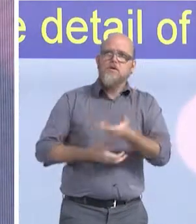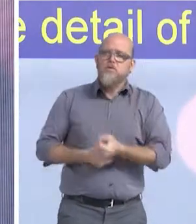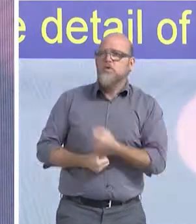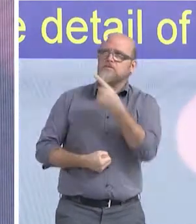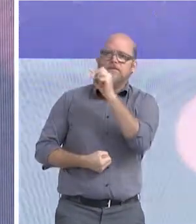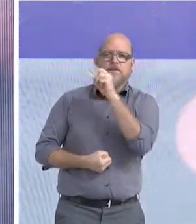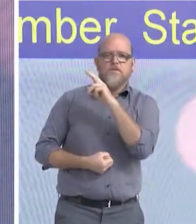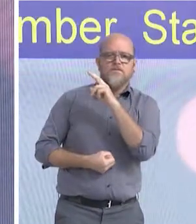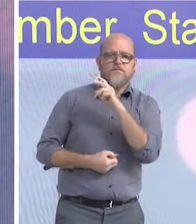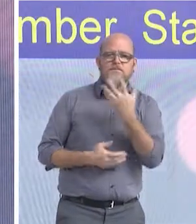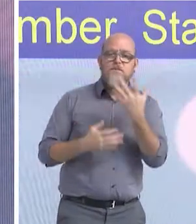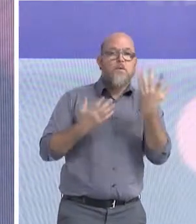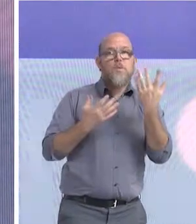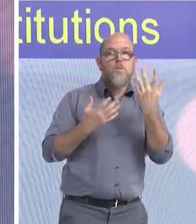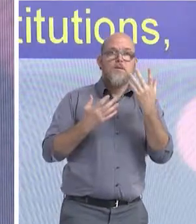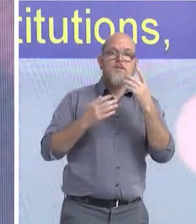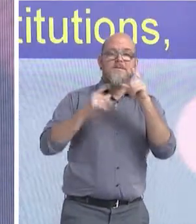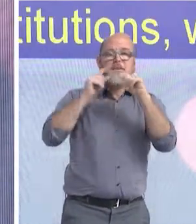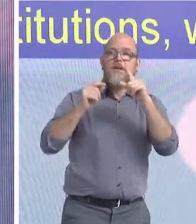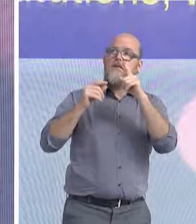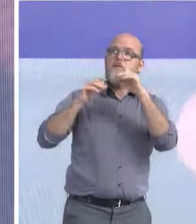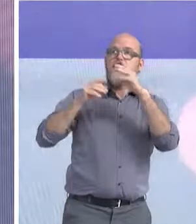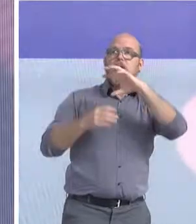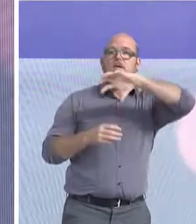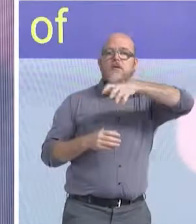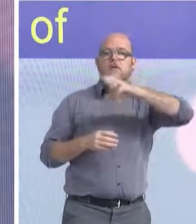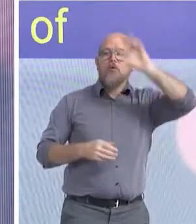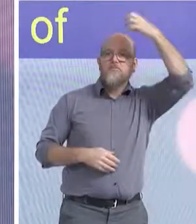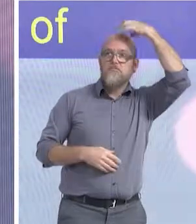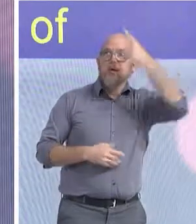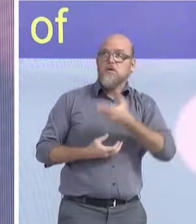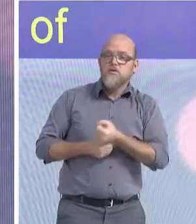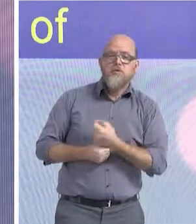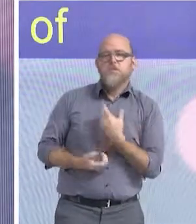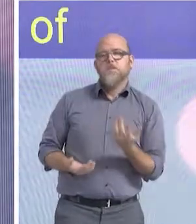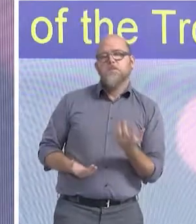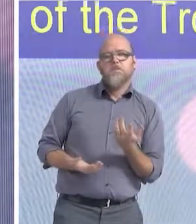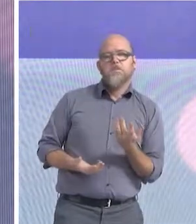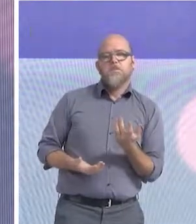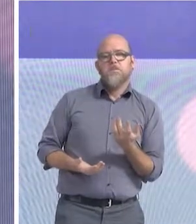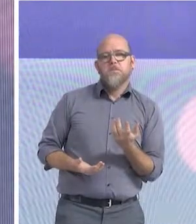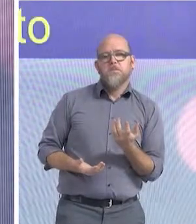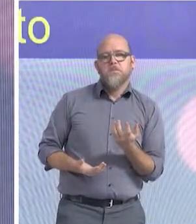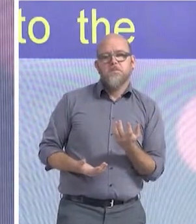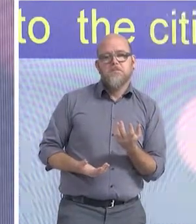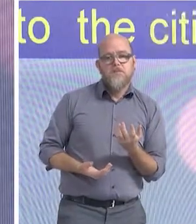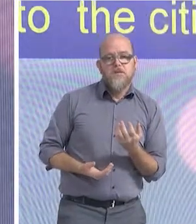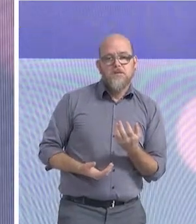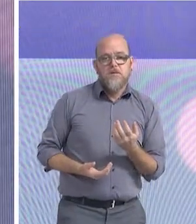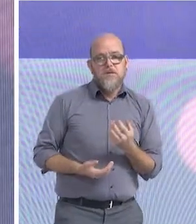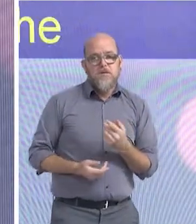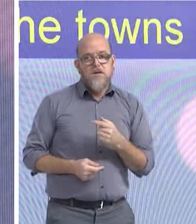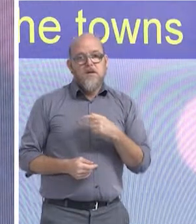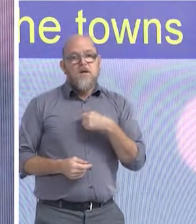the institutions, when the members of the Troika came into the cities and into the towns of these